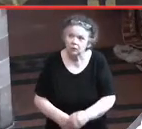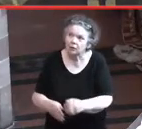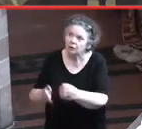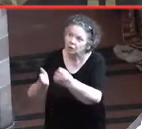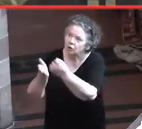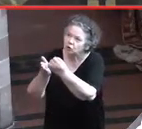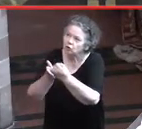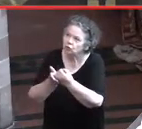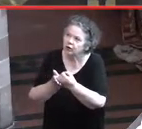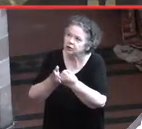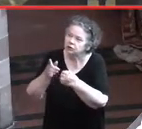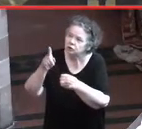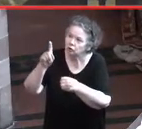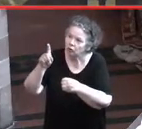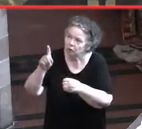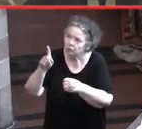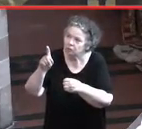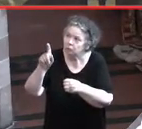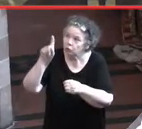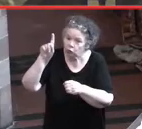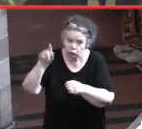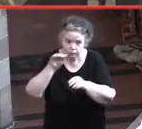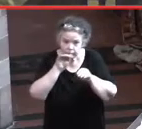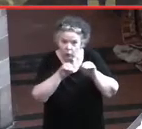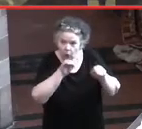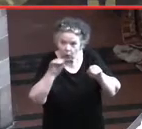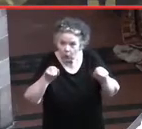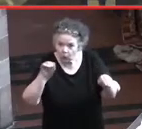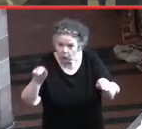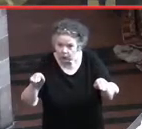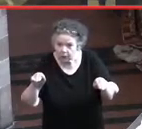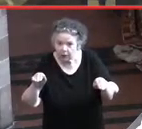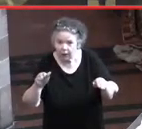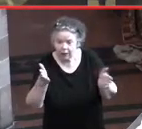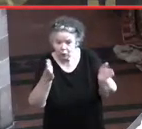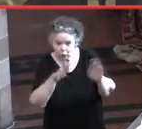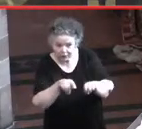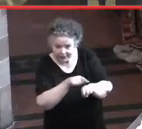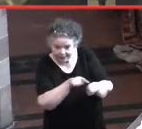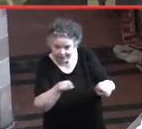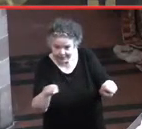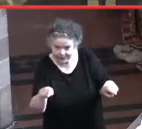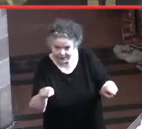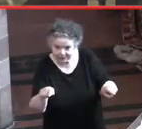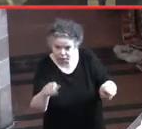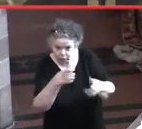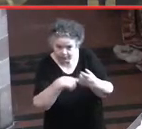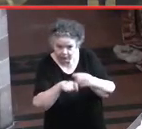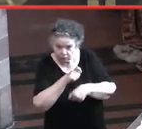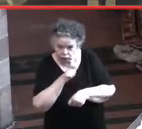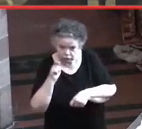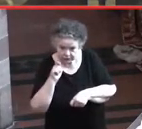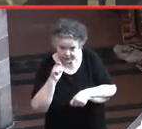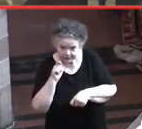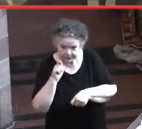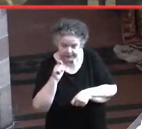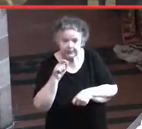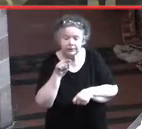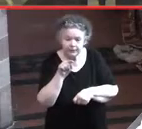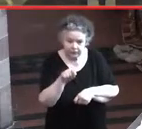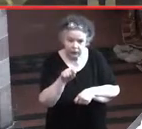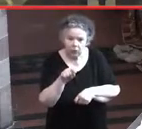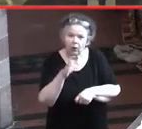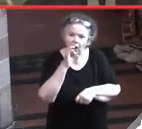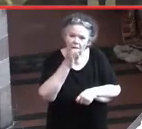Gracious God, as you call and ordain these your servants to this ministry, we ask you